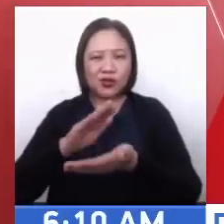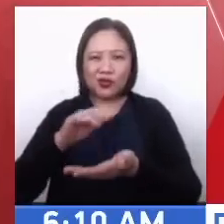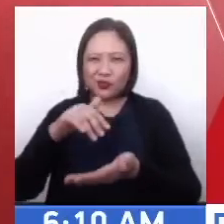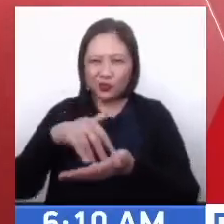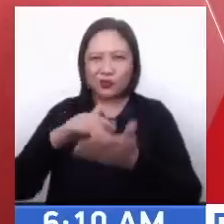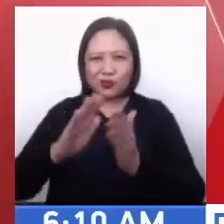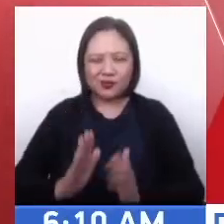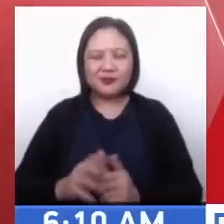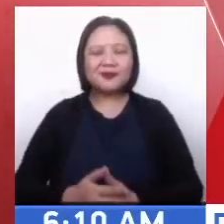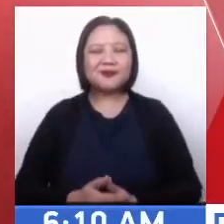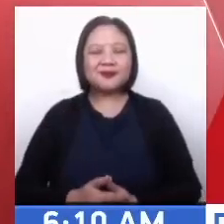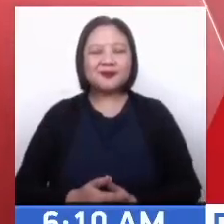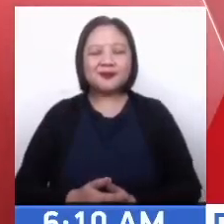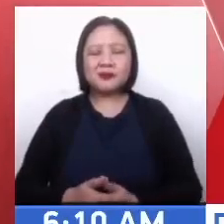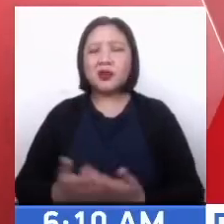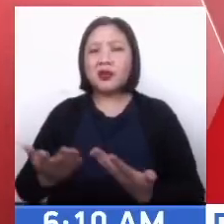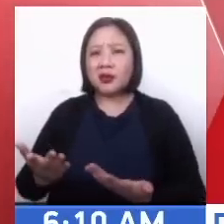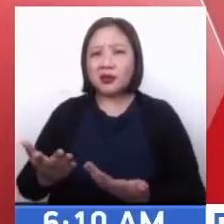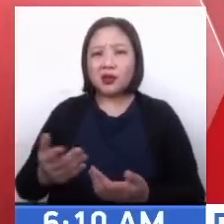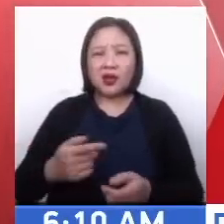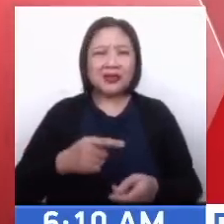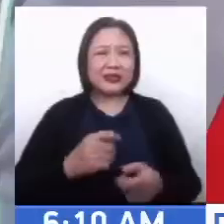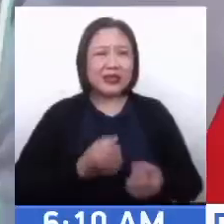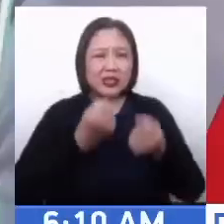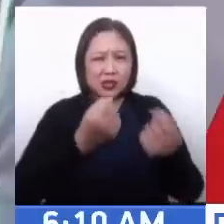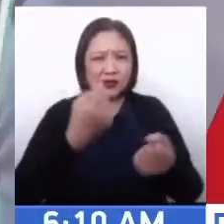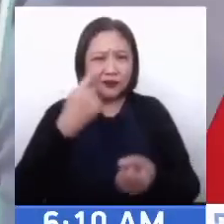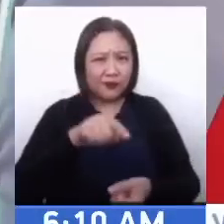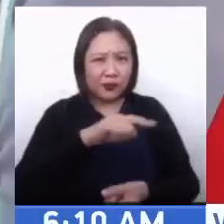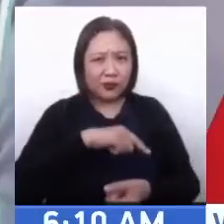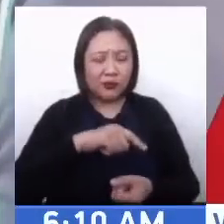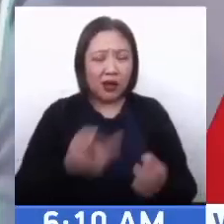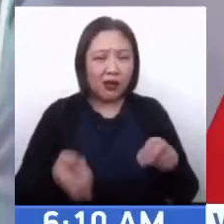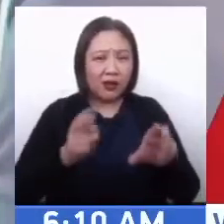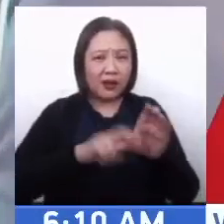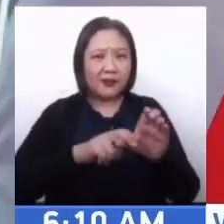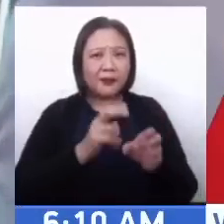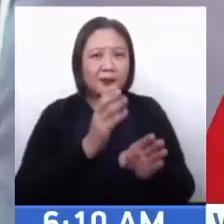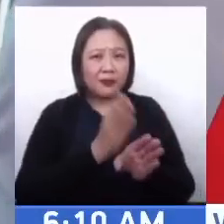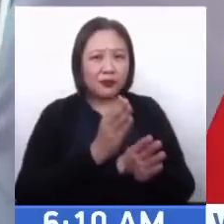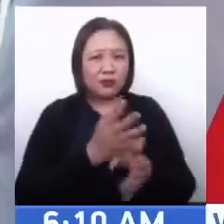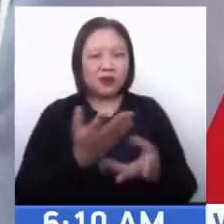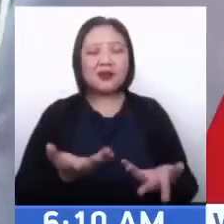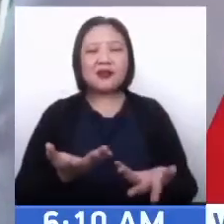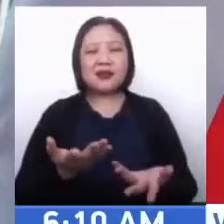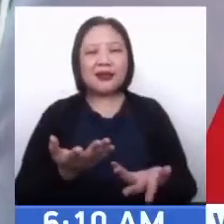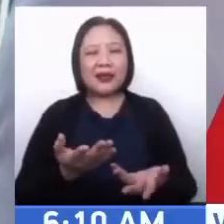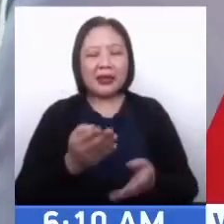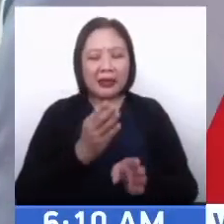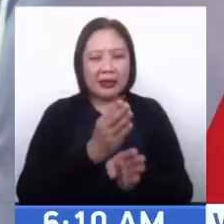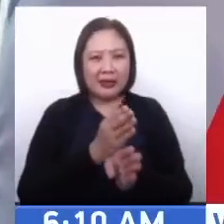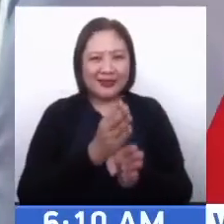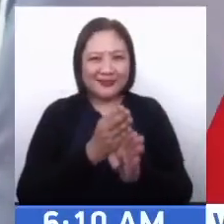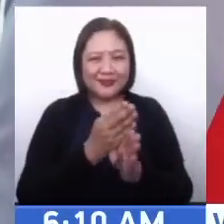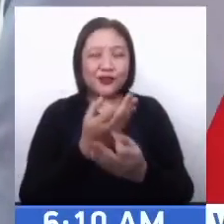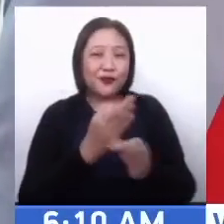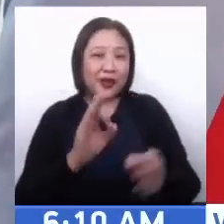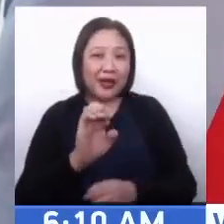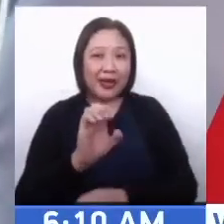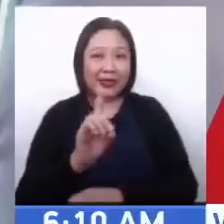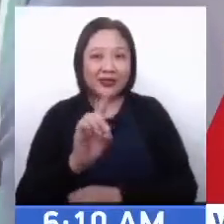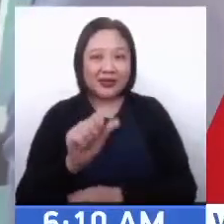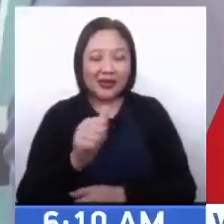na sana madagdagan po ang mga bus, no, dyan sa may EDSA bus carousel. may panukala rin kayo na gusto nyo